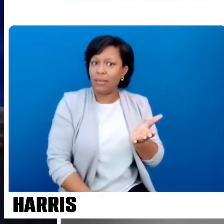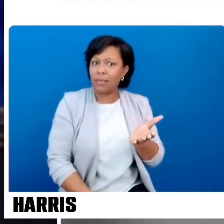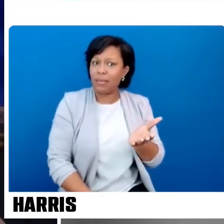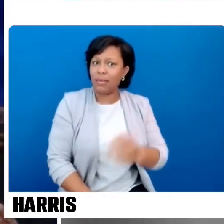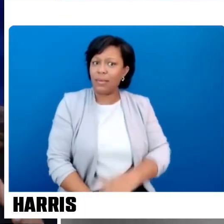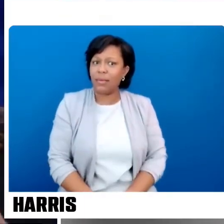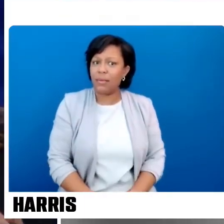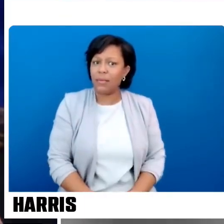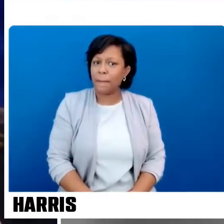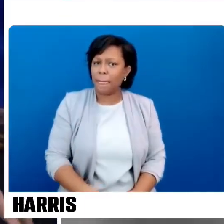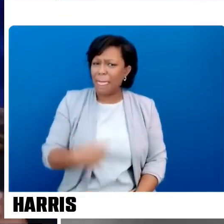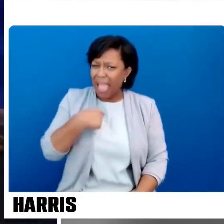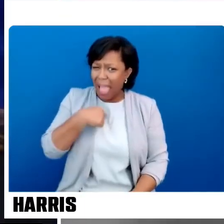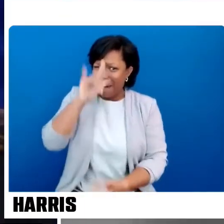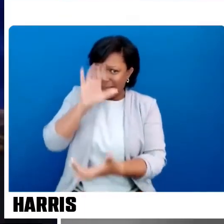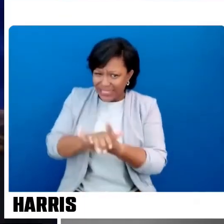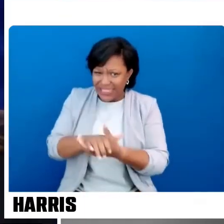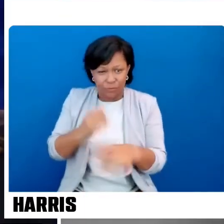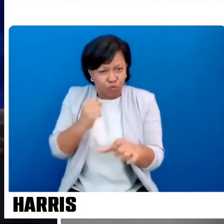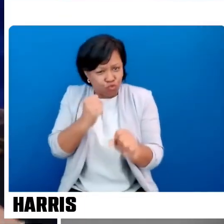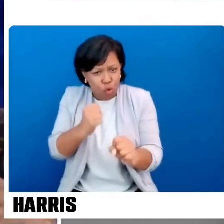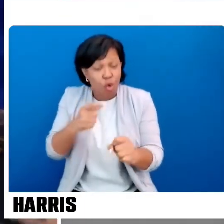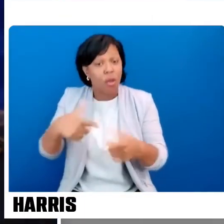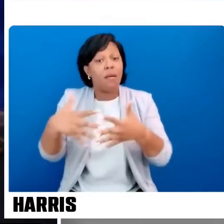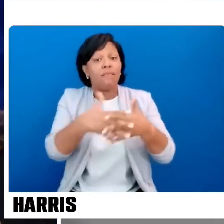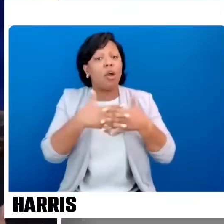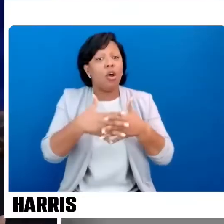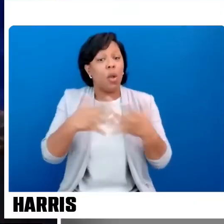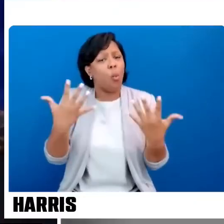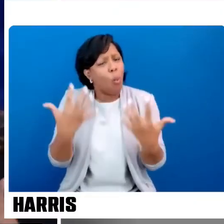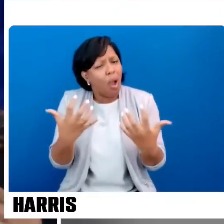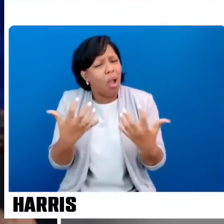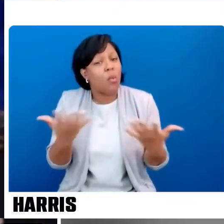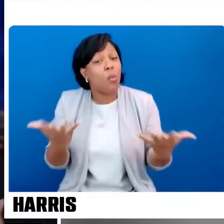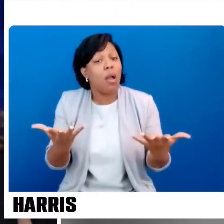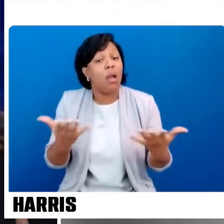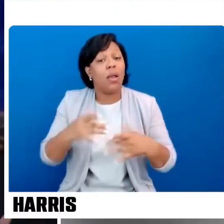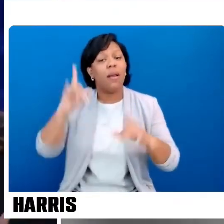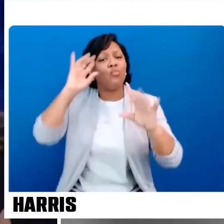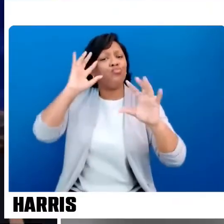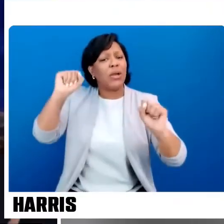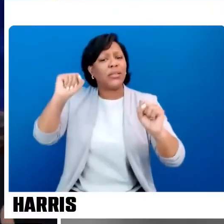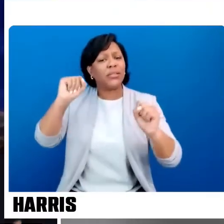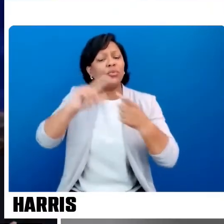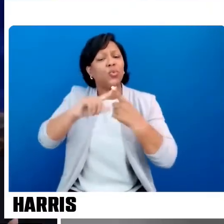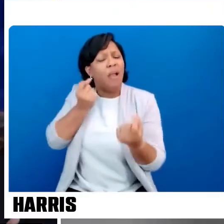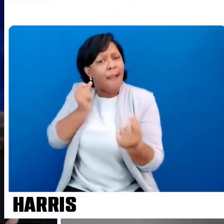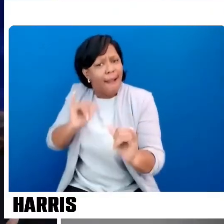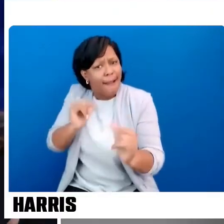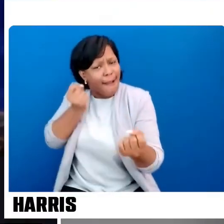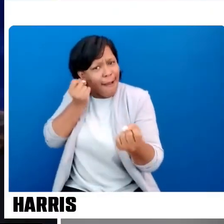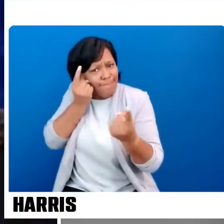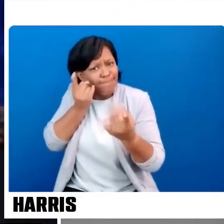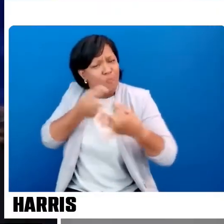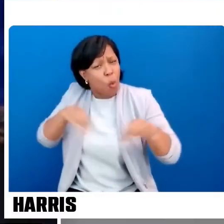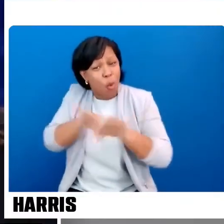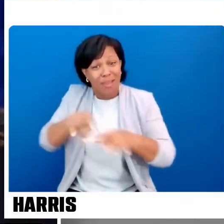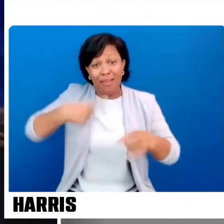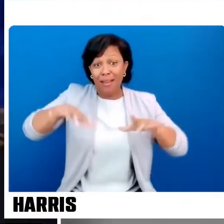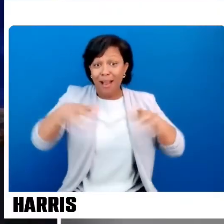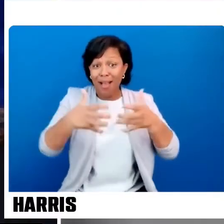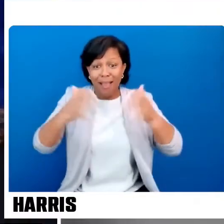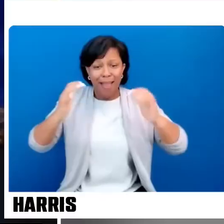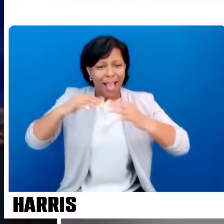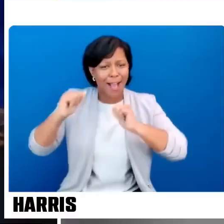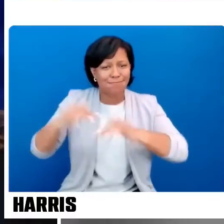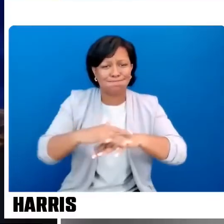a president who understands the importance of bringing us together, knowing we have so much more in common than what separates us. And I pledge